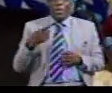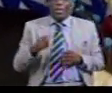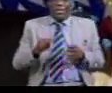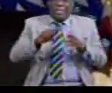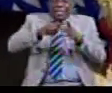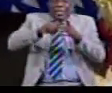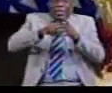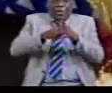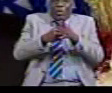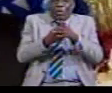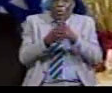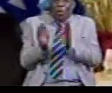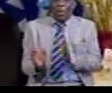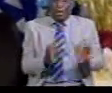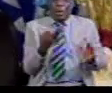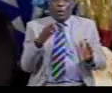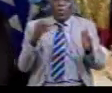GCK,